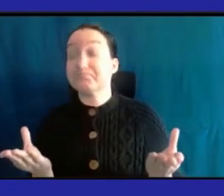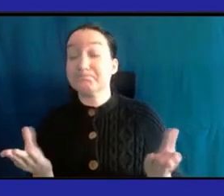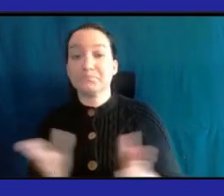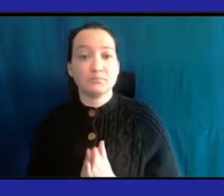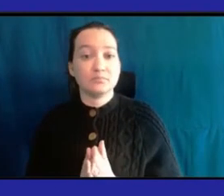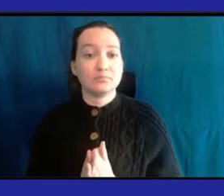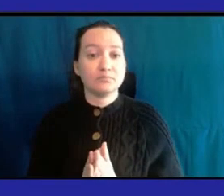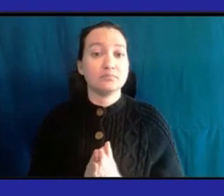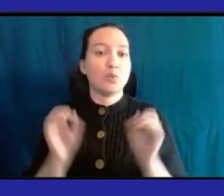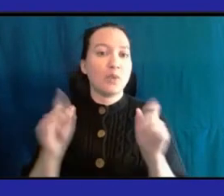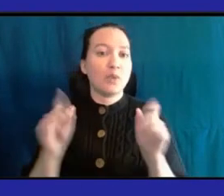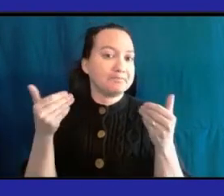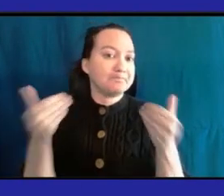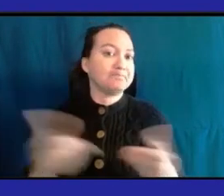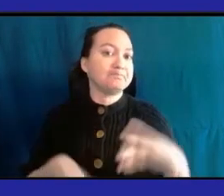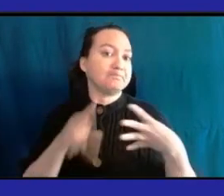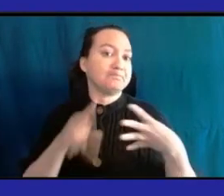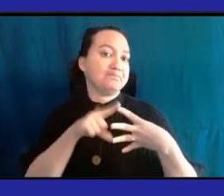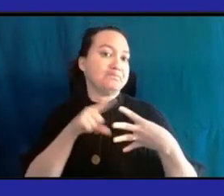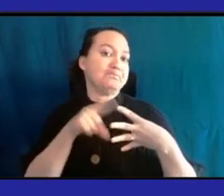Okay, so let's move to the first.